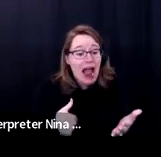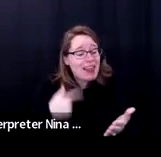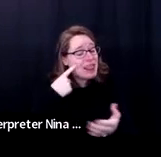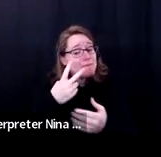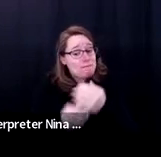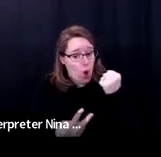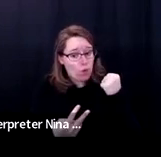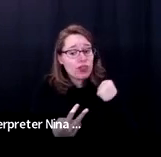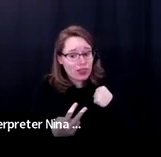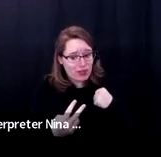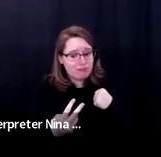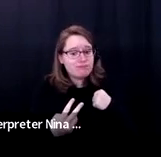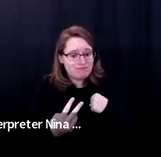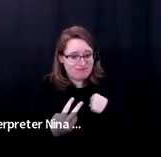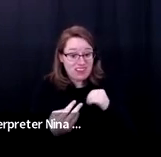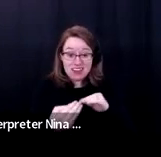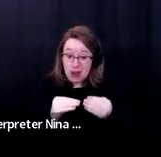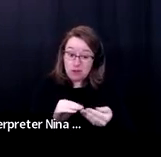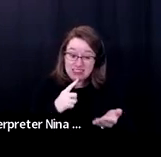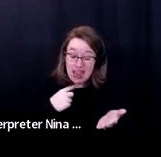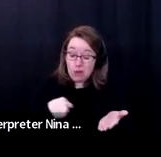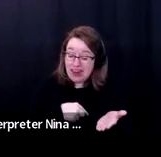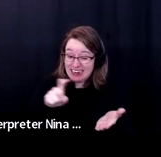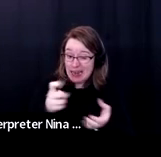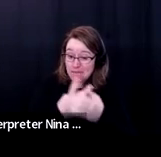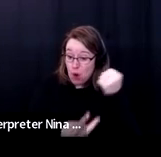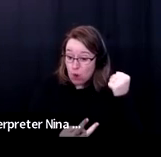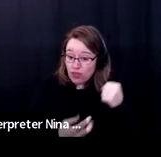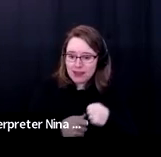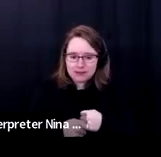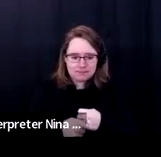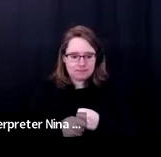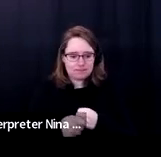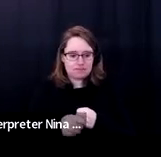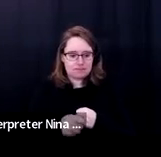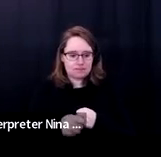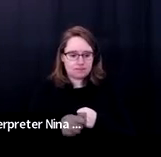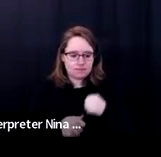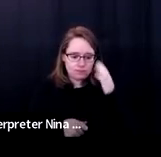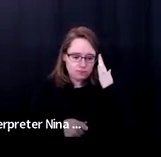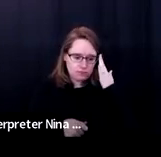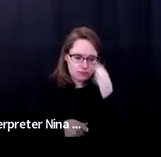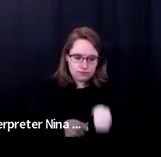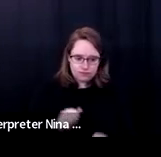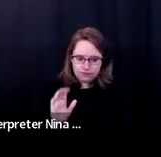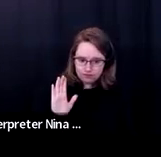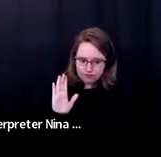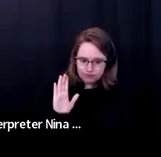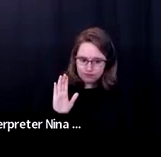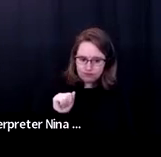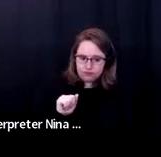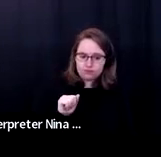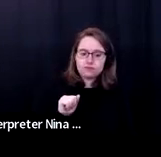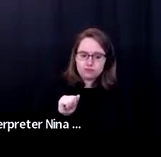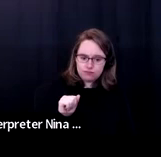the numbers would tell us that we actually need both of those. That's my understanding, at least. That stool, when we talk about workforce, the third leg of that stool